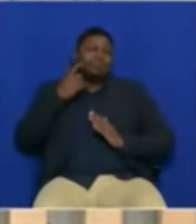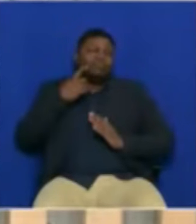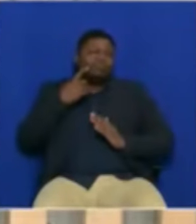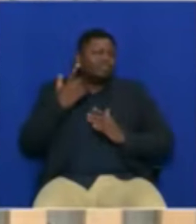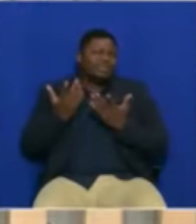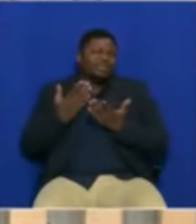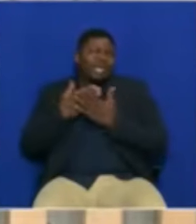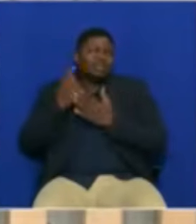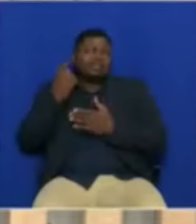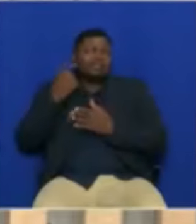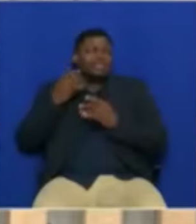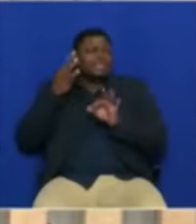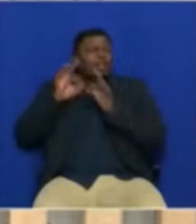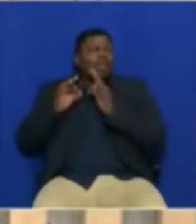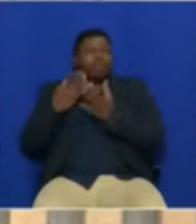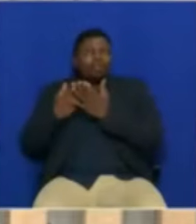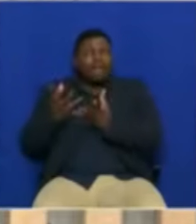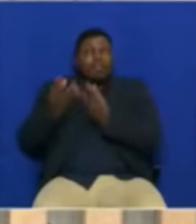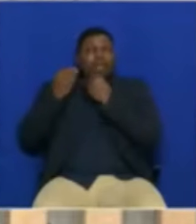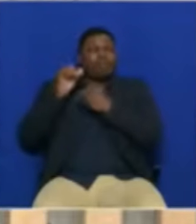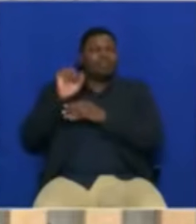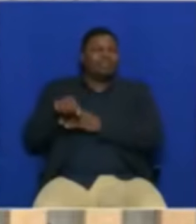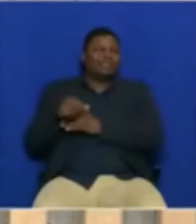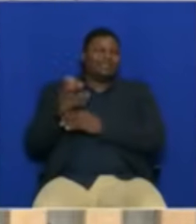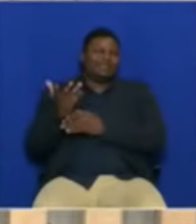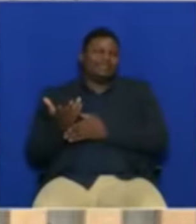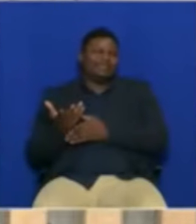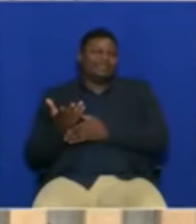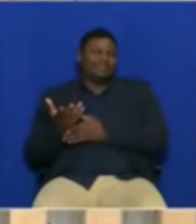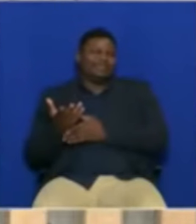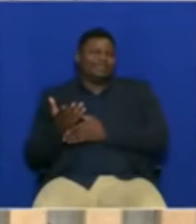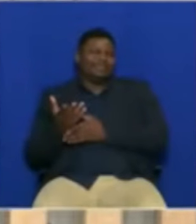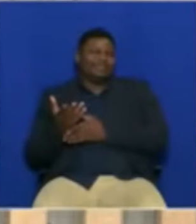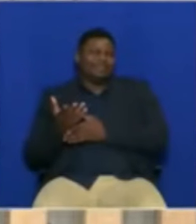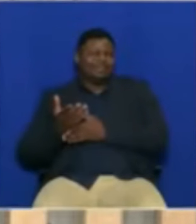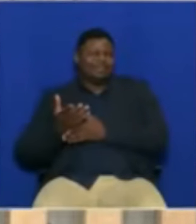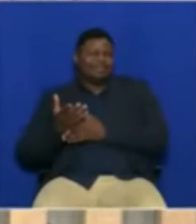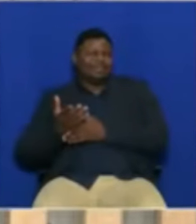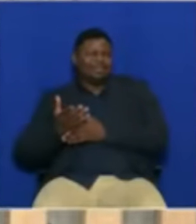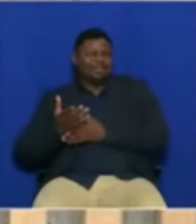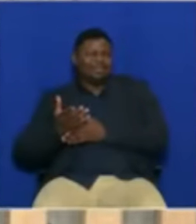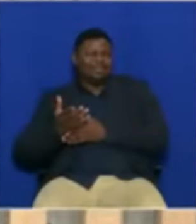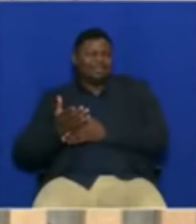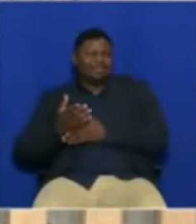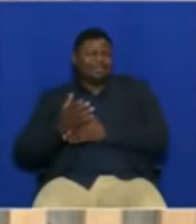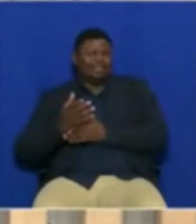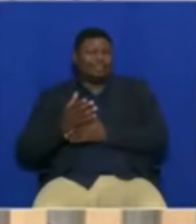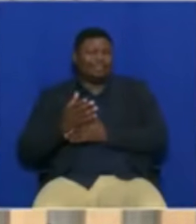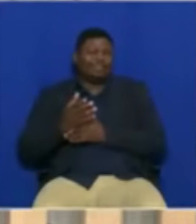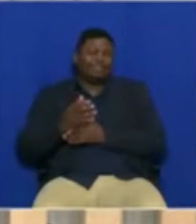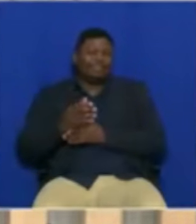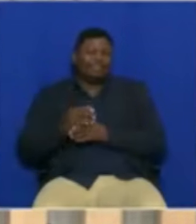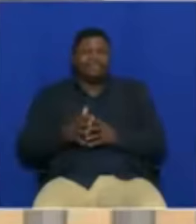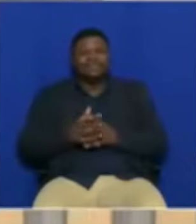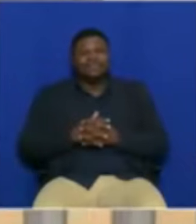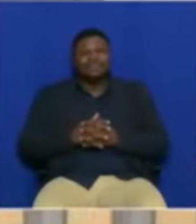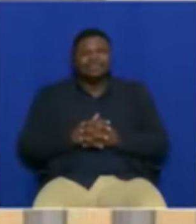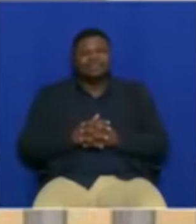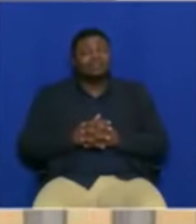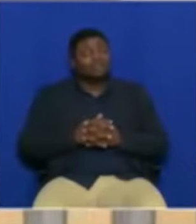just establishing a starting point, surely. Colonel. Can I answer you? Please do. Thank